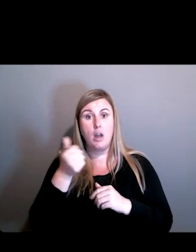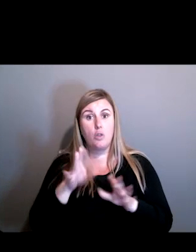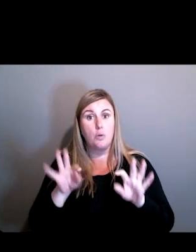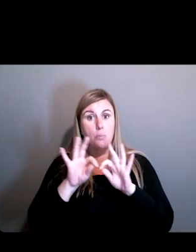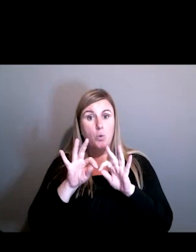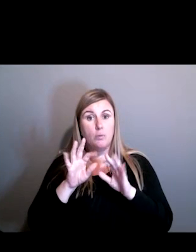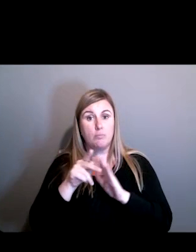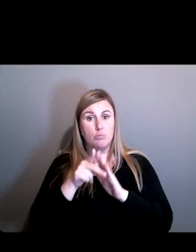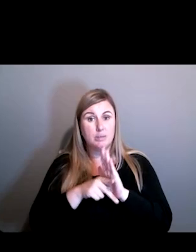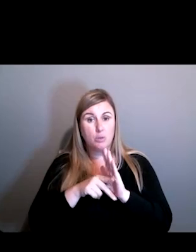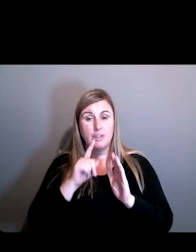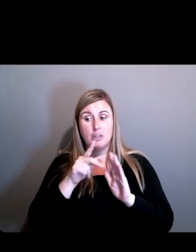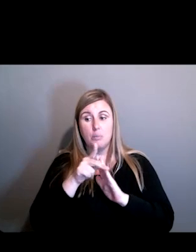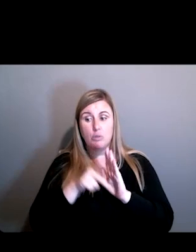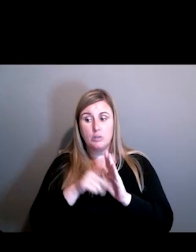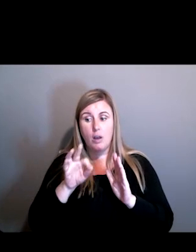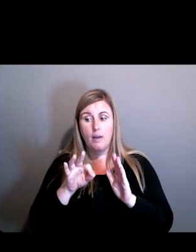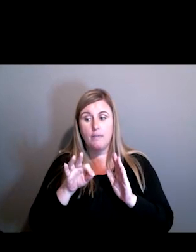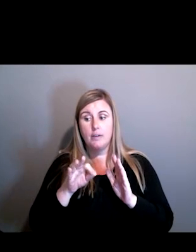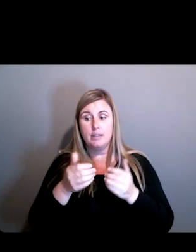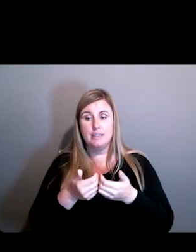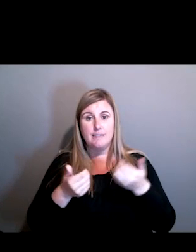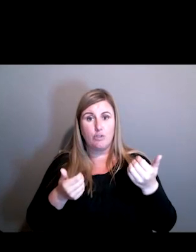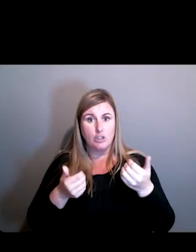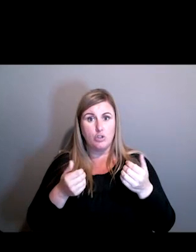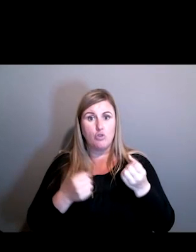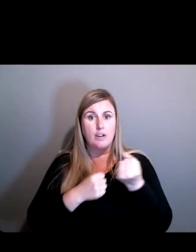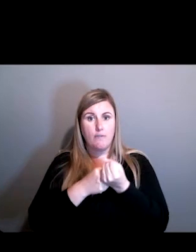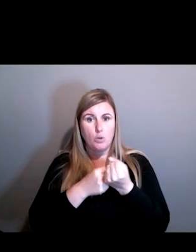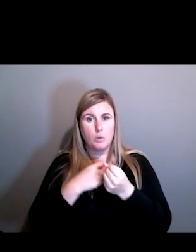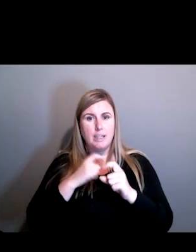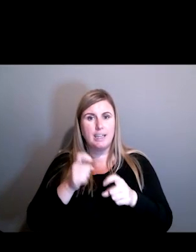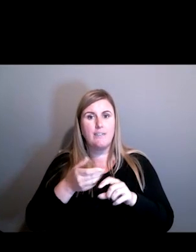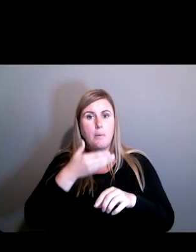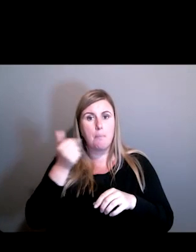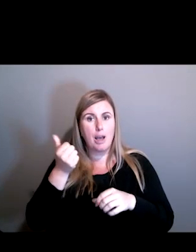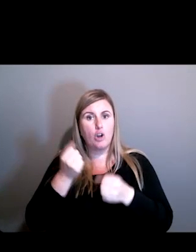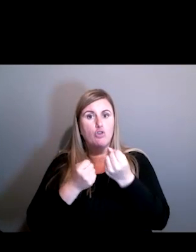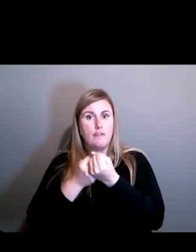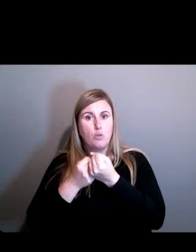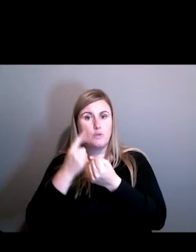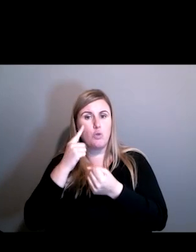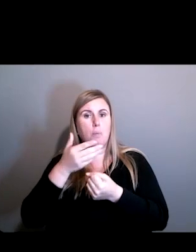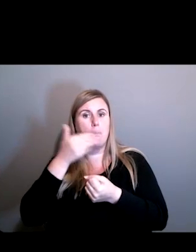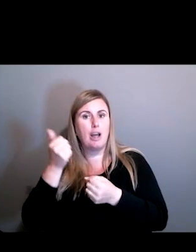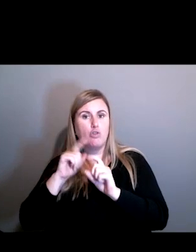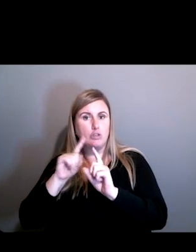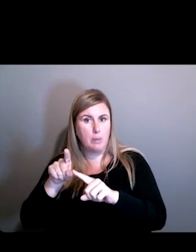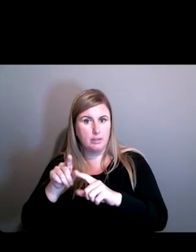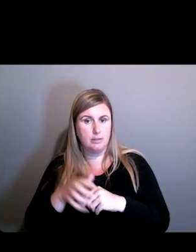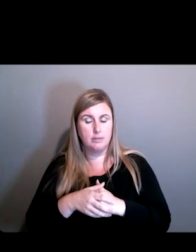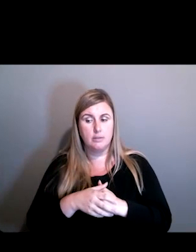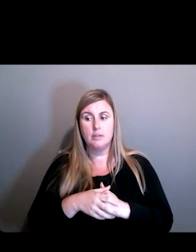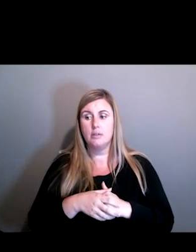Another important principle is the principle of differential reinforcement. So that's when we give better reinforcement for